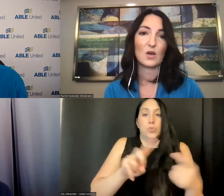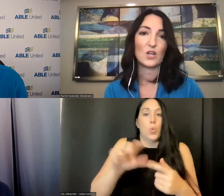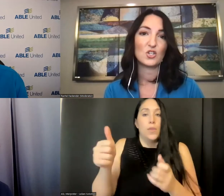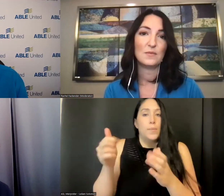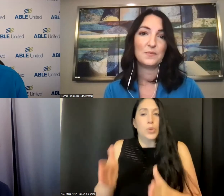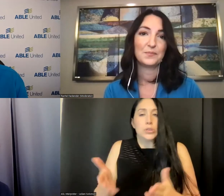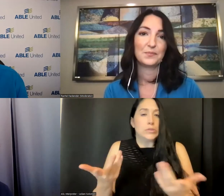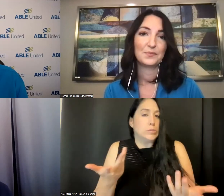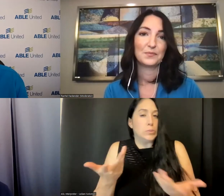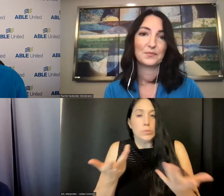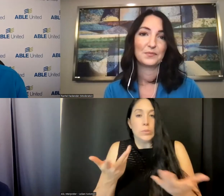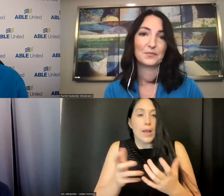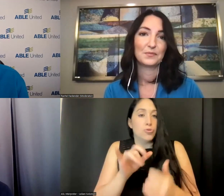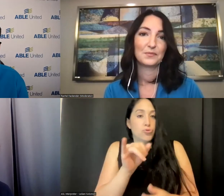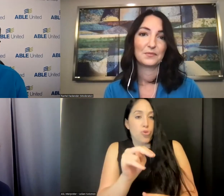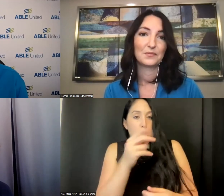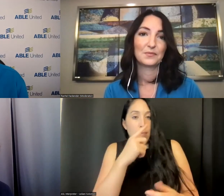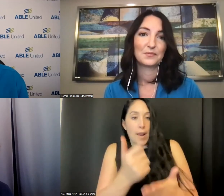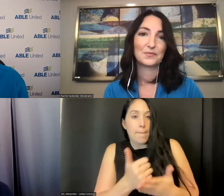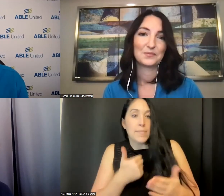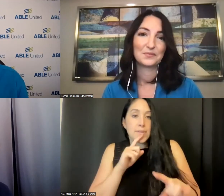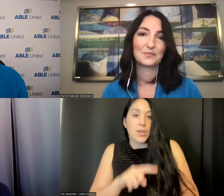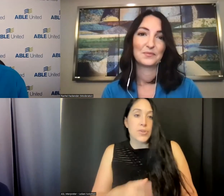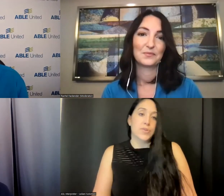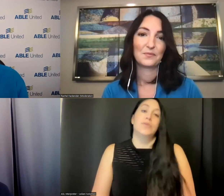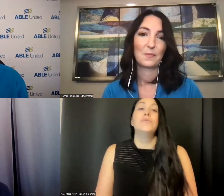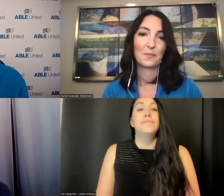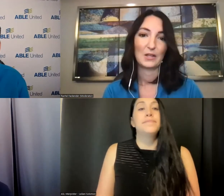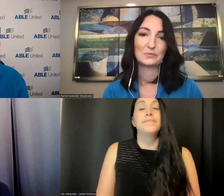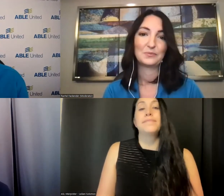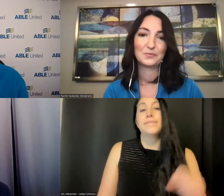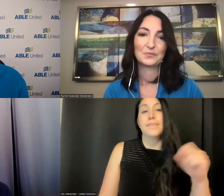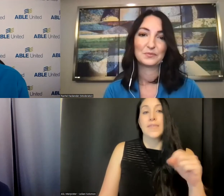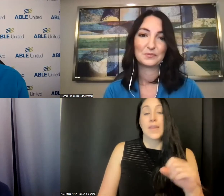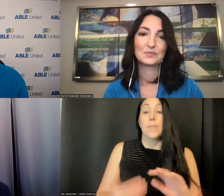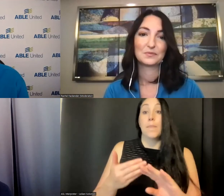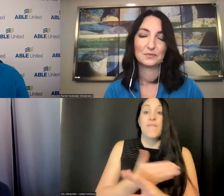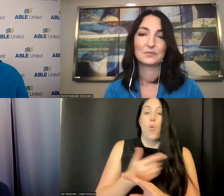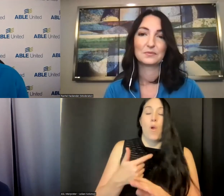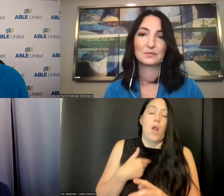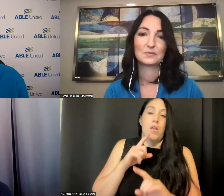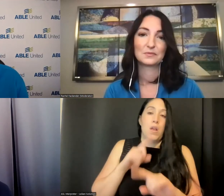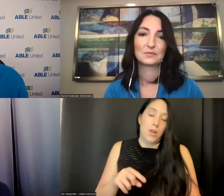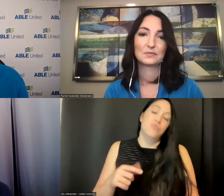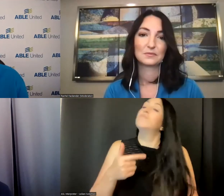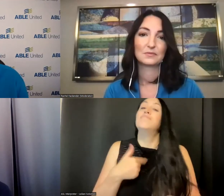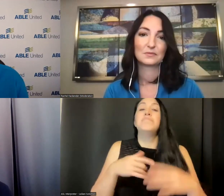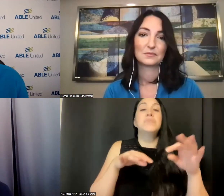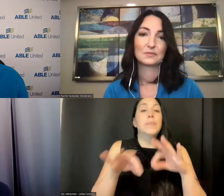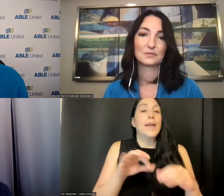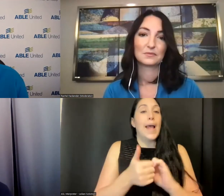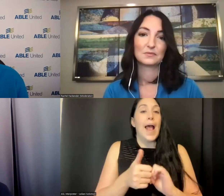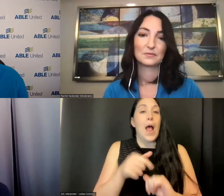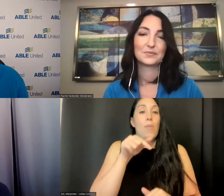answer that question? Yes. Before we do that, I kind of give a basics of how this works with public benefits, so we'll